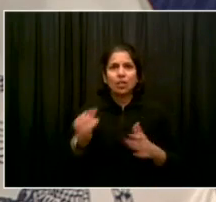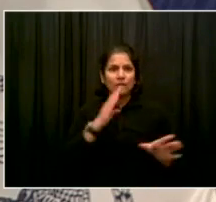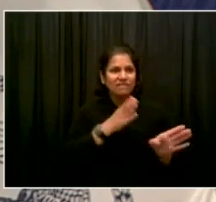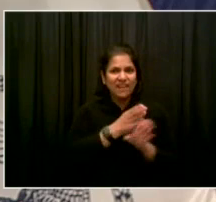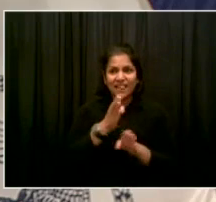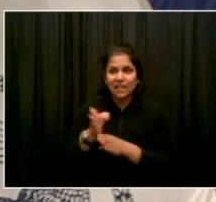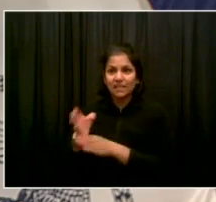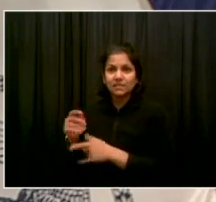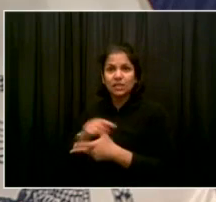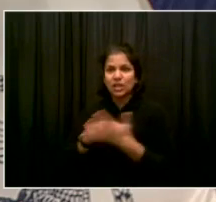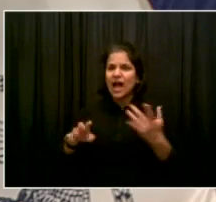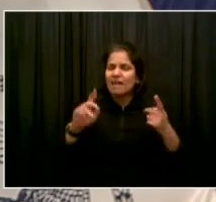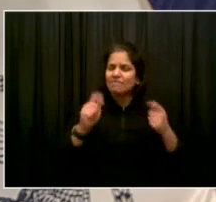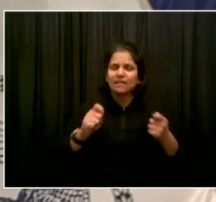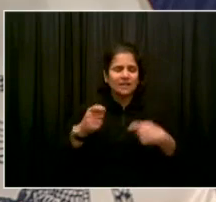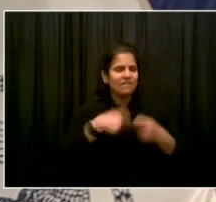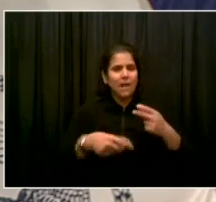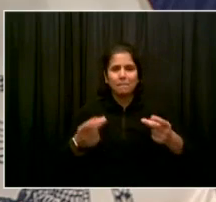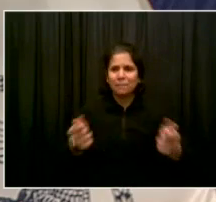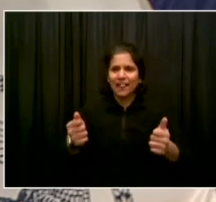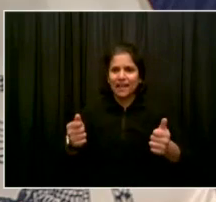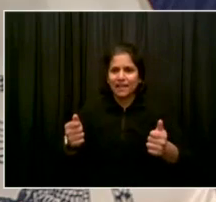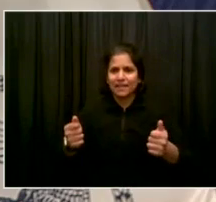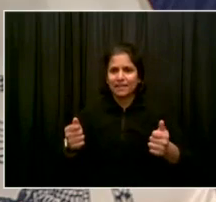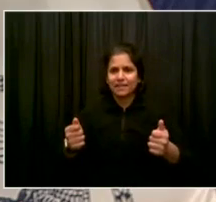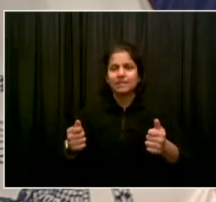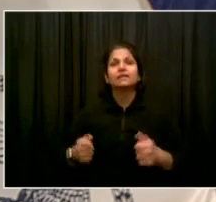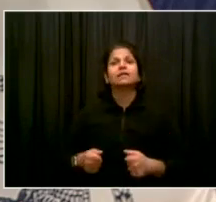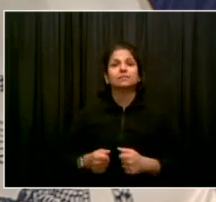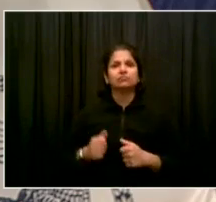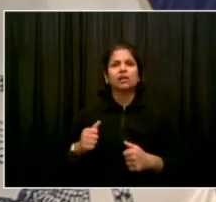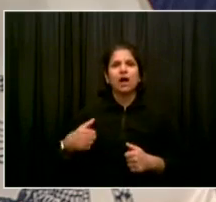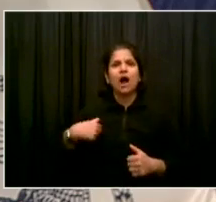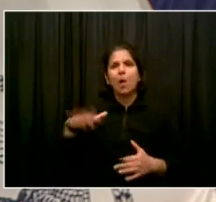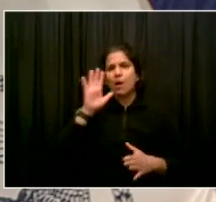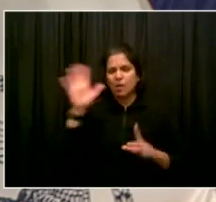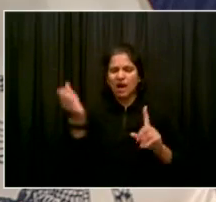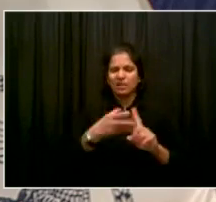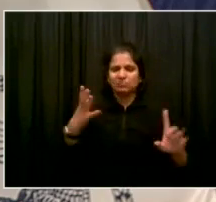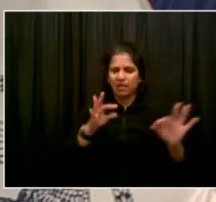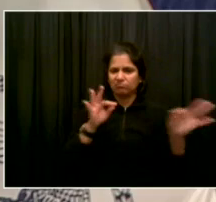aggressively. But again, there'll be an opportunity to say a lot more of that starting in the next few weeks.